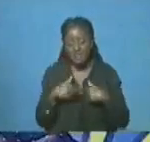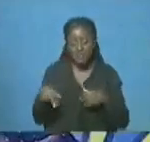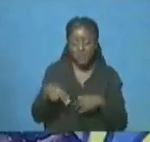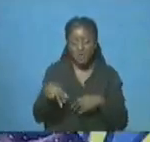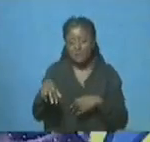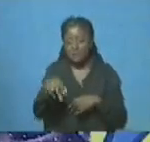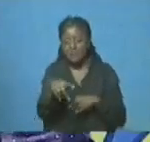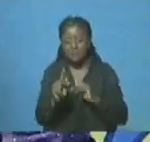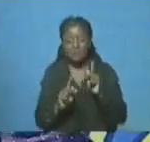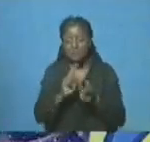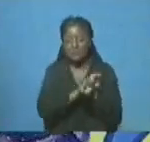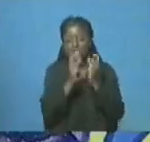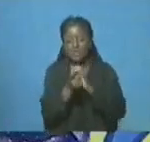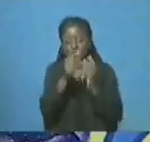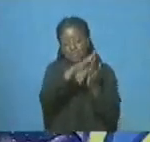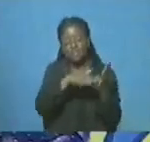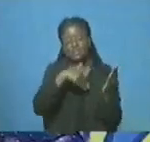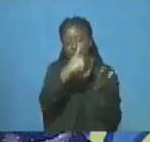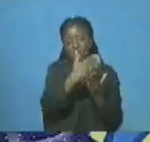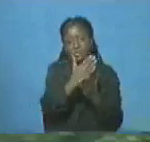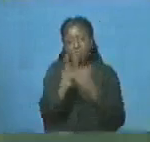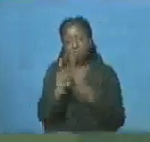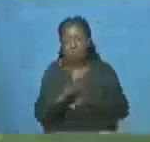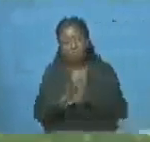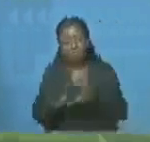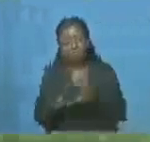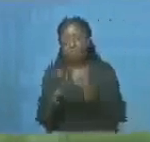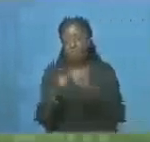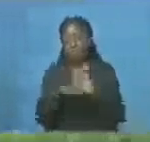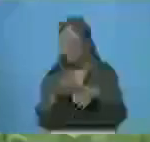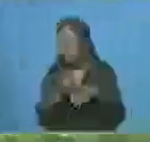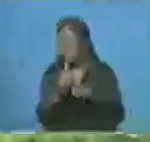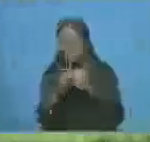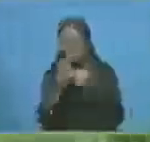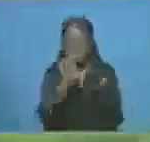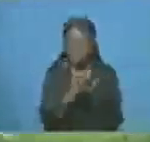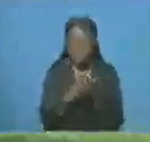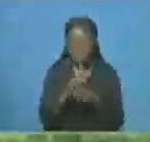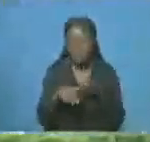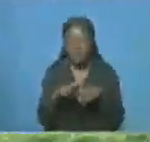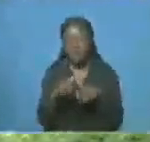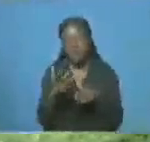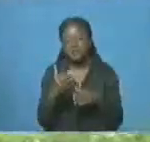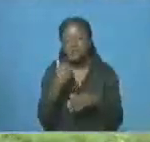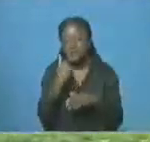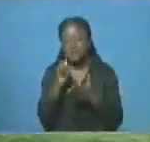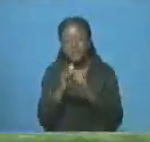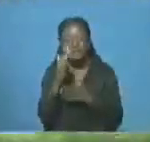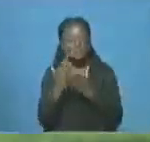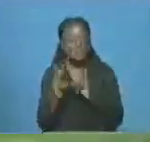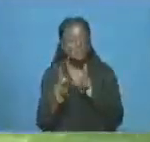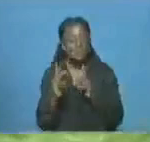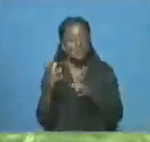have changed their schedule drastically. Some persons don't walk anymore. Acknowledging that some persons take on pets for comfort, safety, and